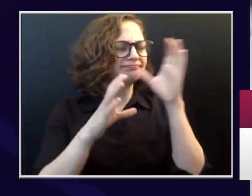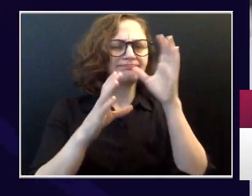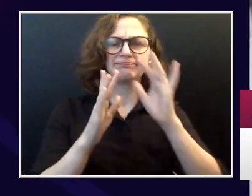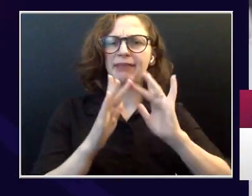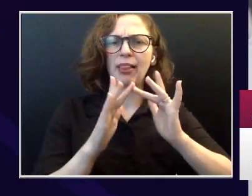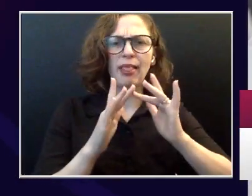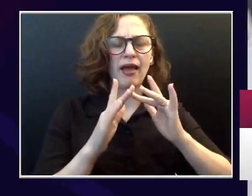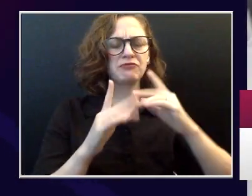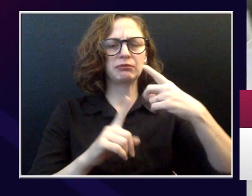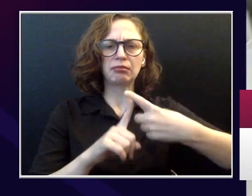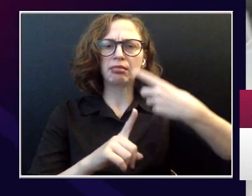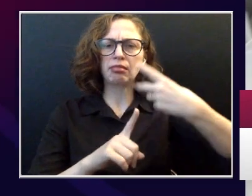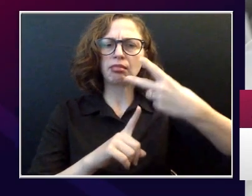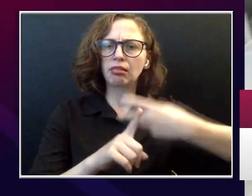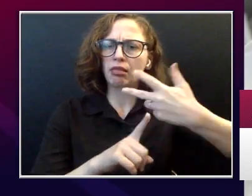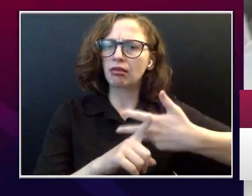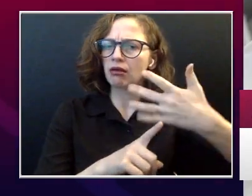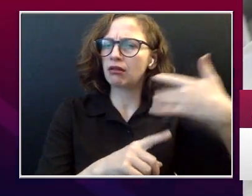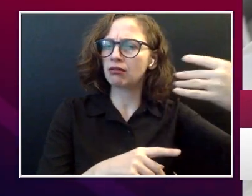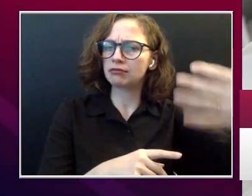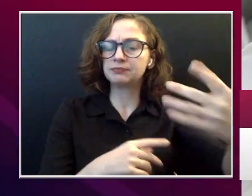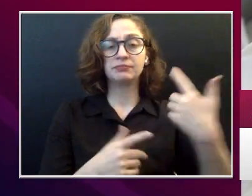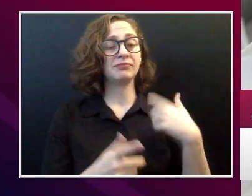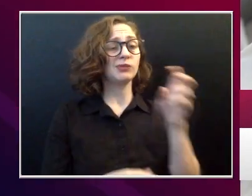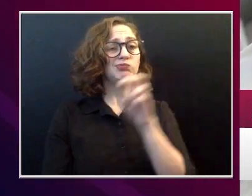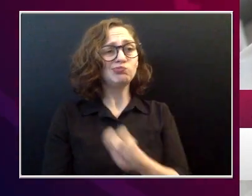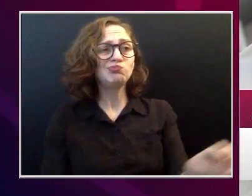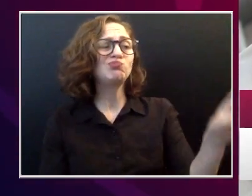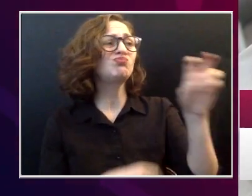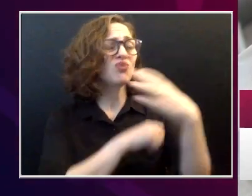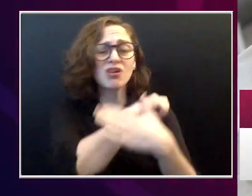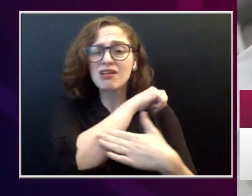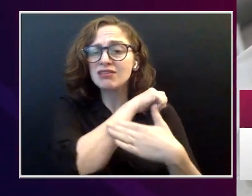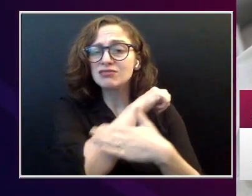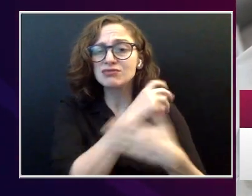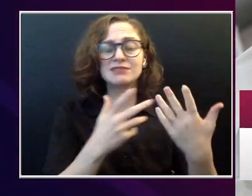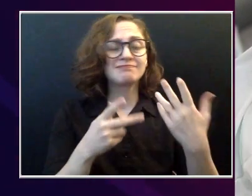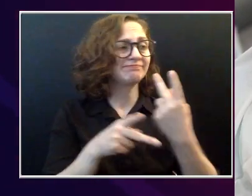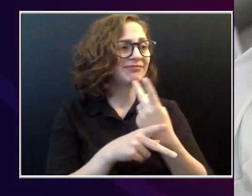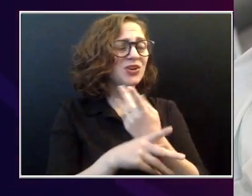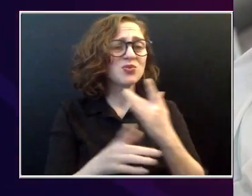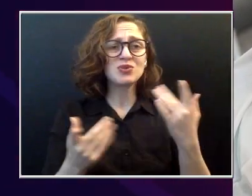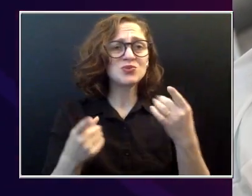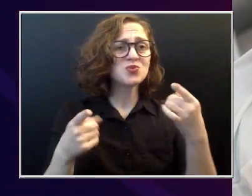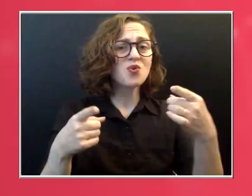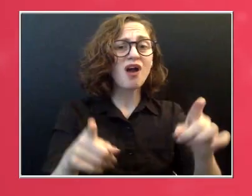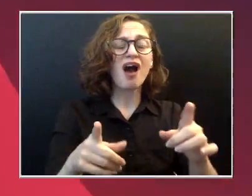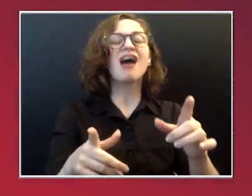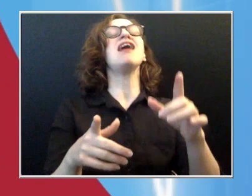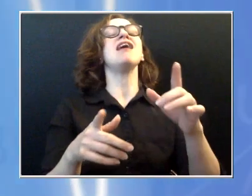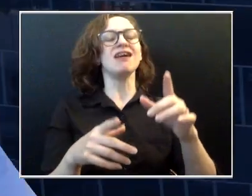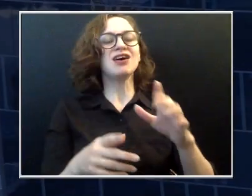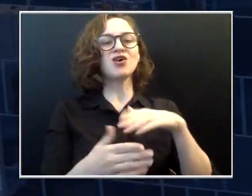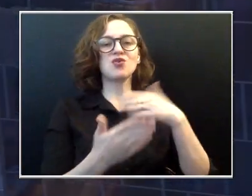across the country, only to be referred back home to a doctor just a few hours away.